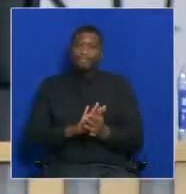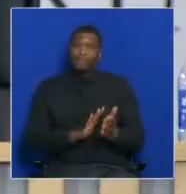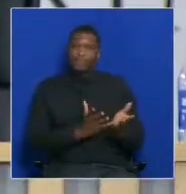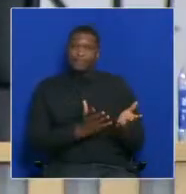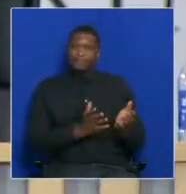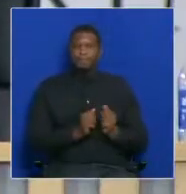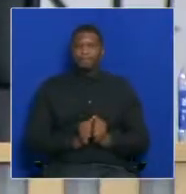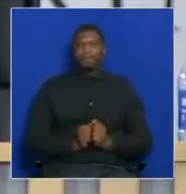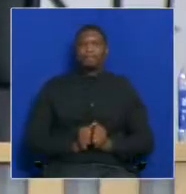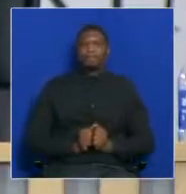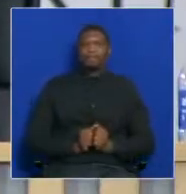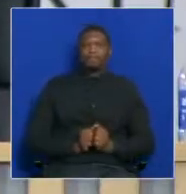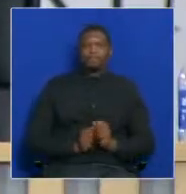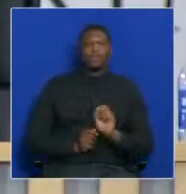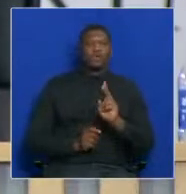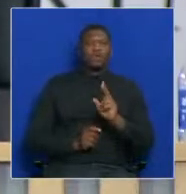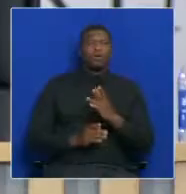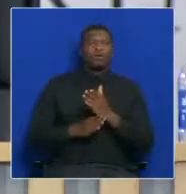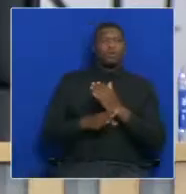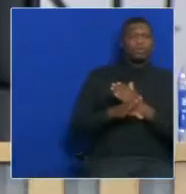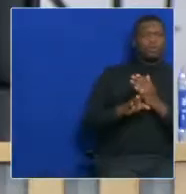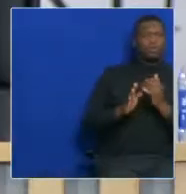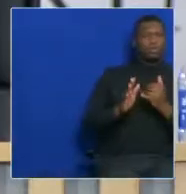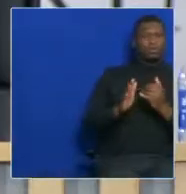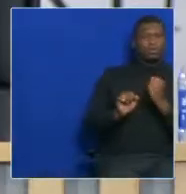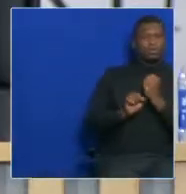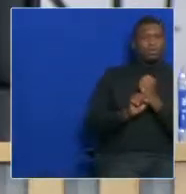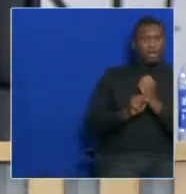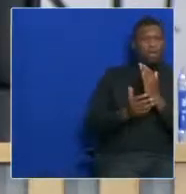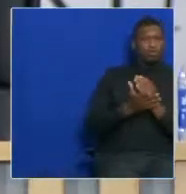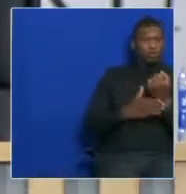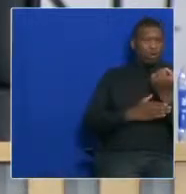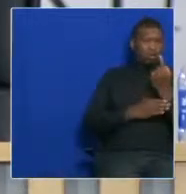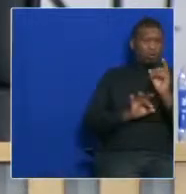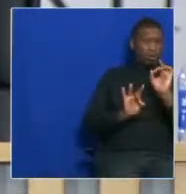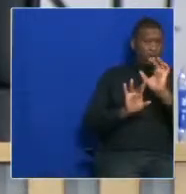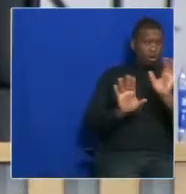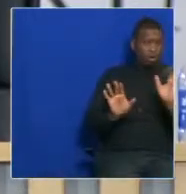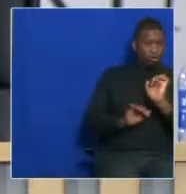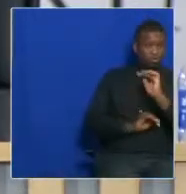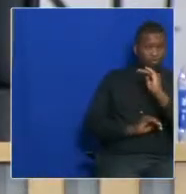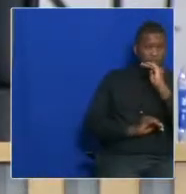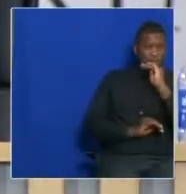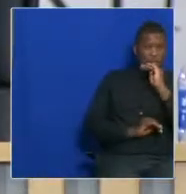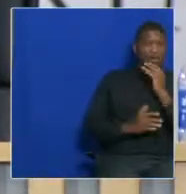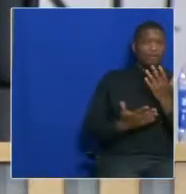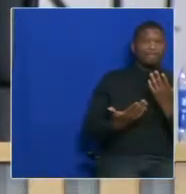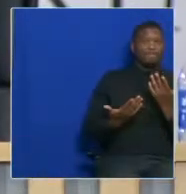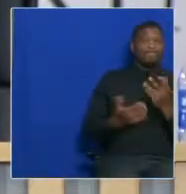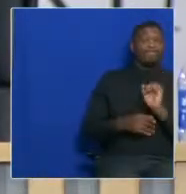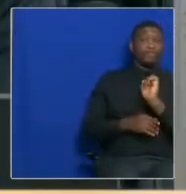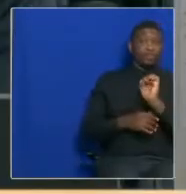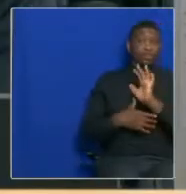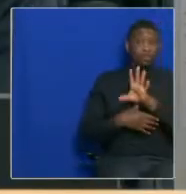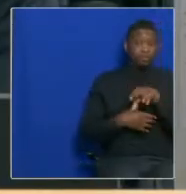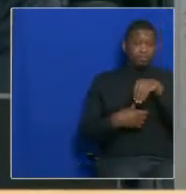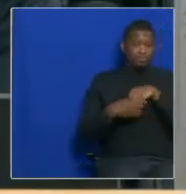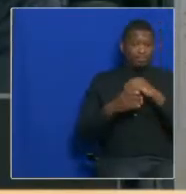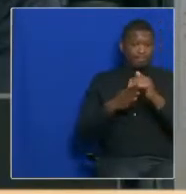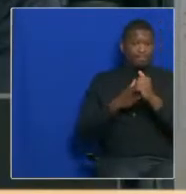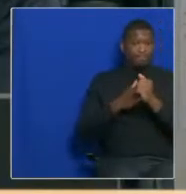Just to be sure, do I understand you to mean, except for being divested of your power to chair